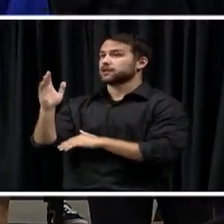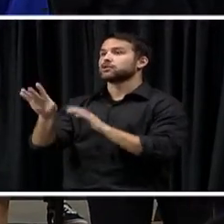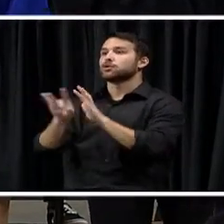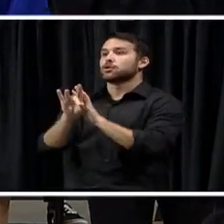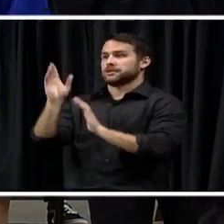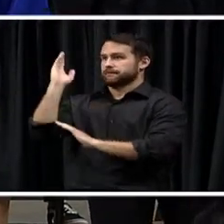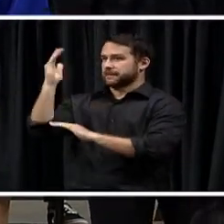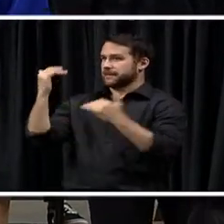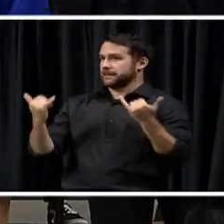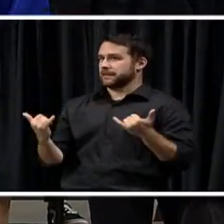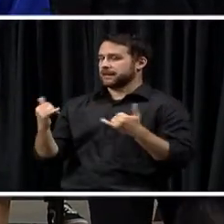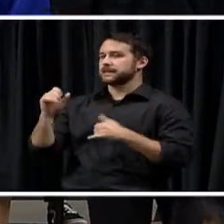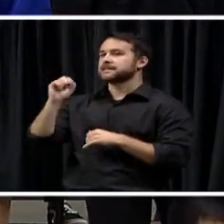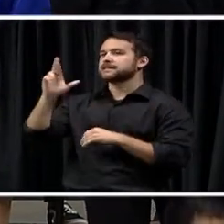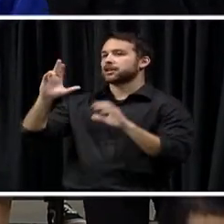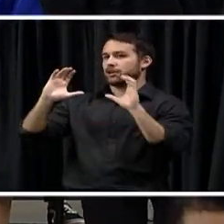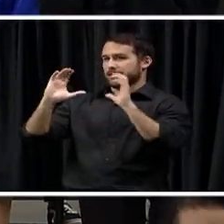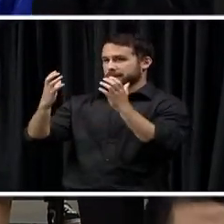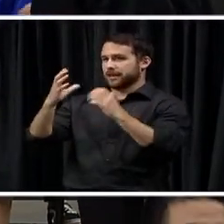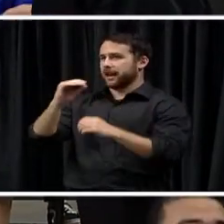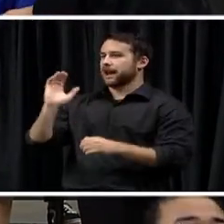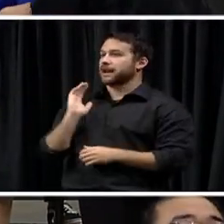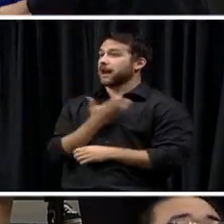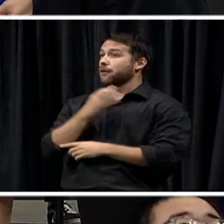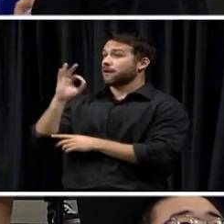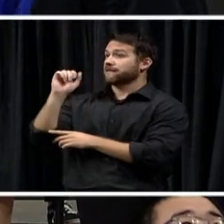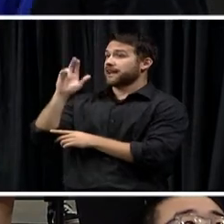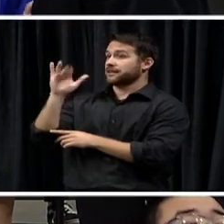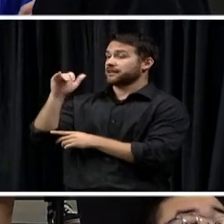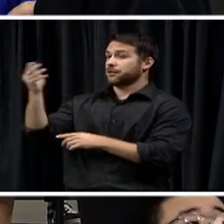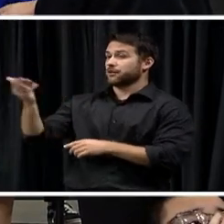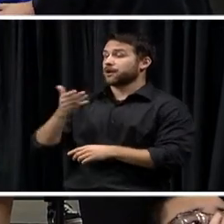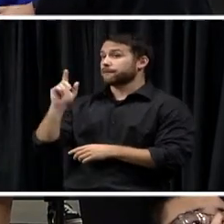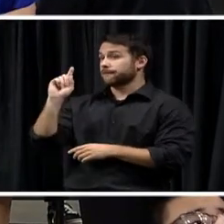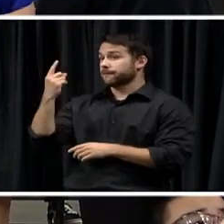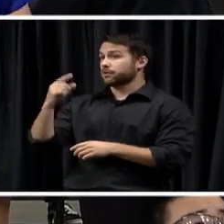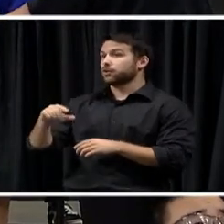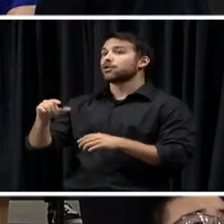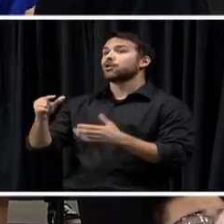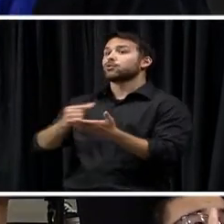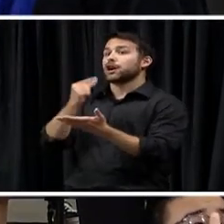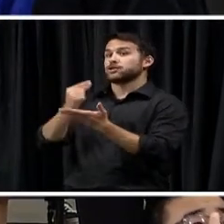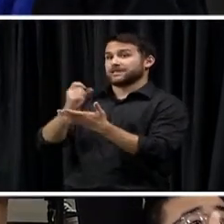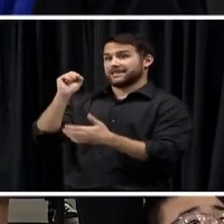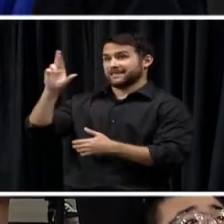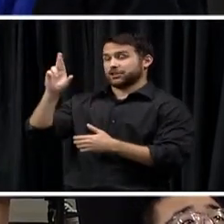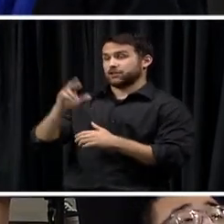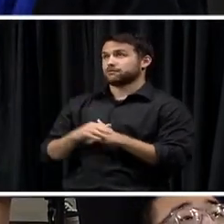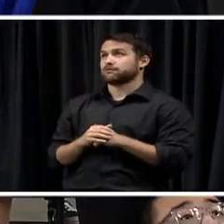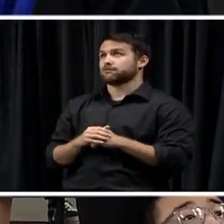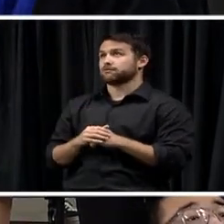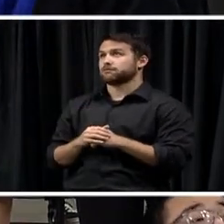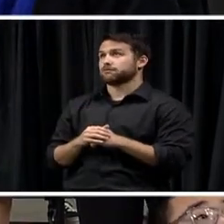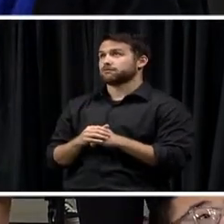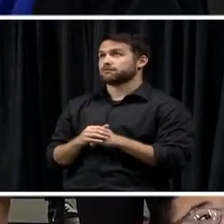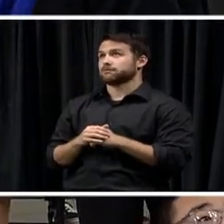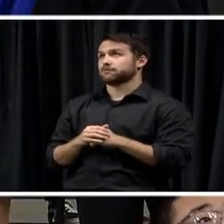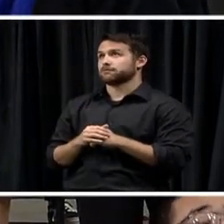Today by the senior class and our faculty. Please welcome first graduating senior